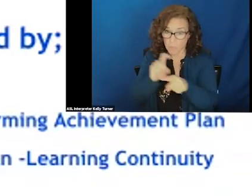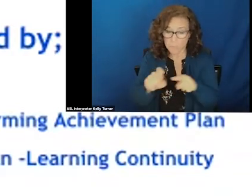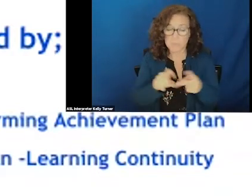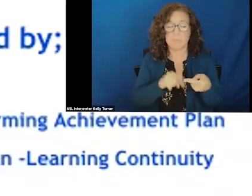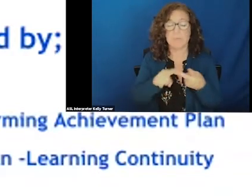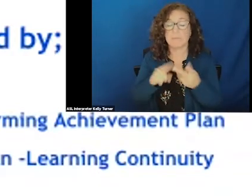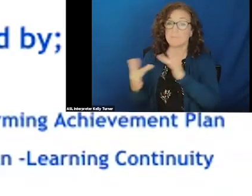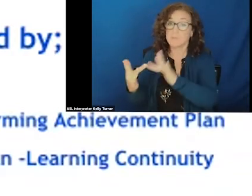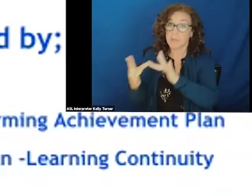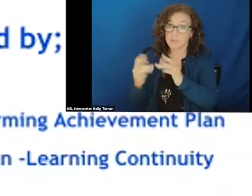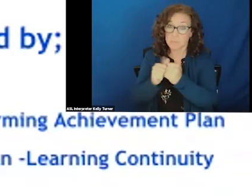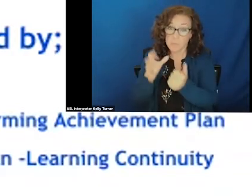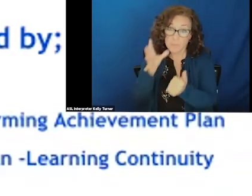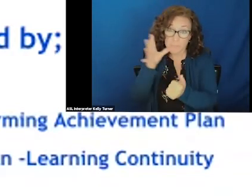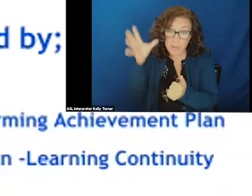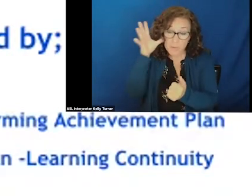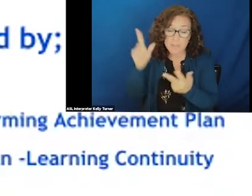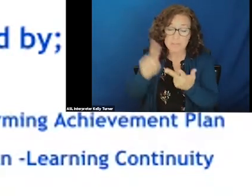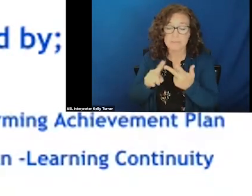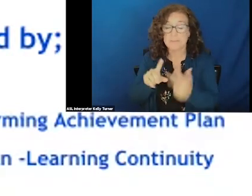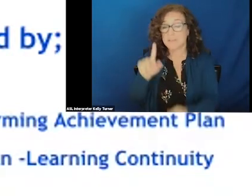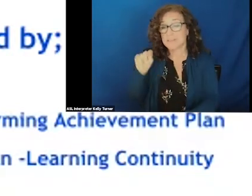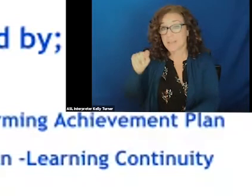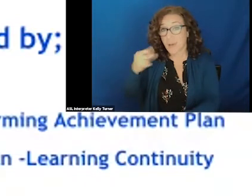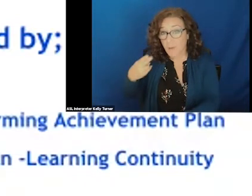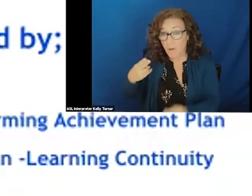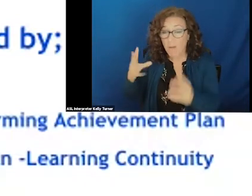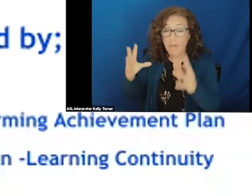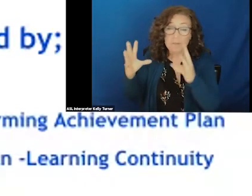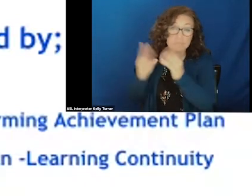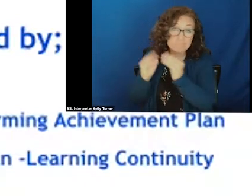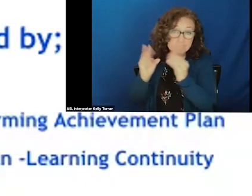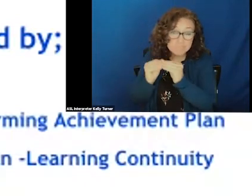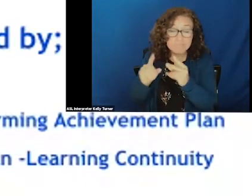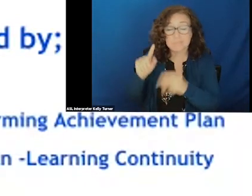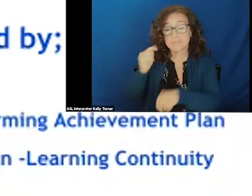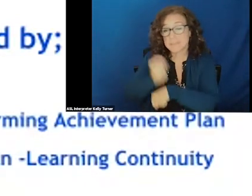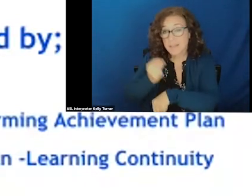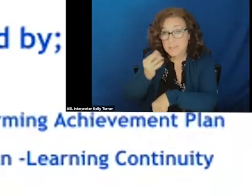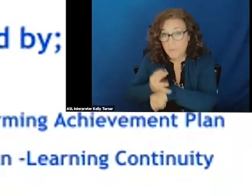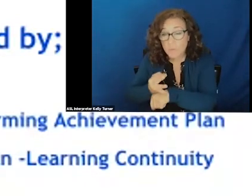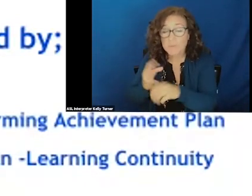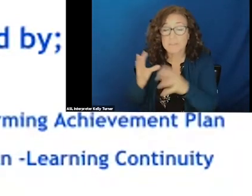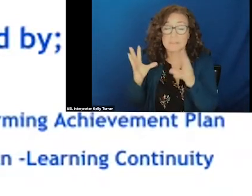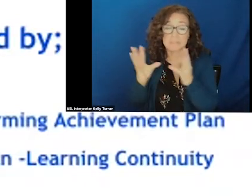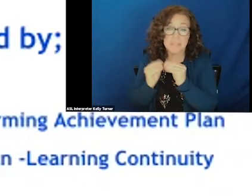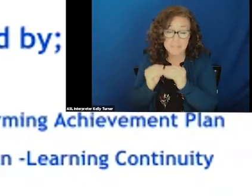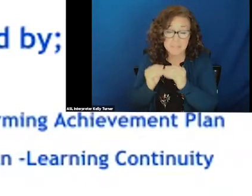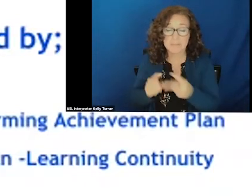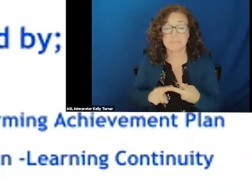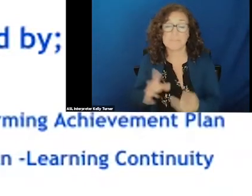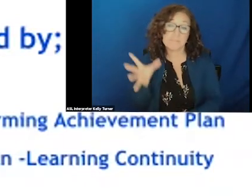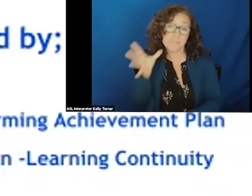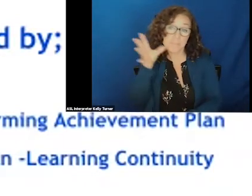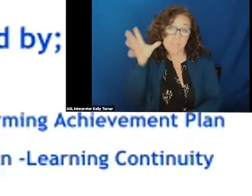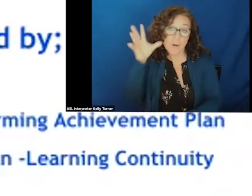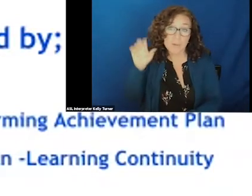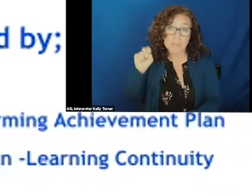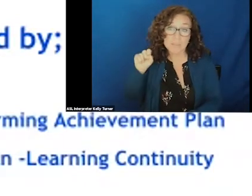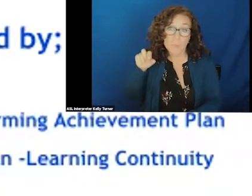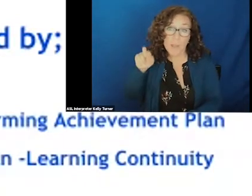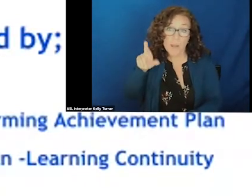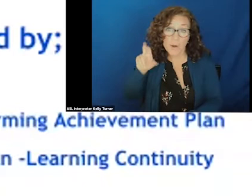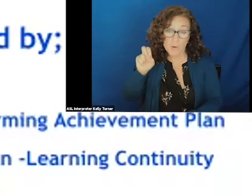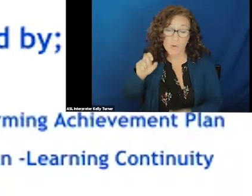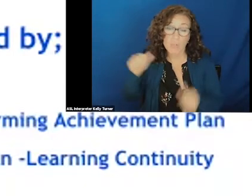meetings, Parent Square posts, dozens of video messages, as well as our weekly staff newsletter, both